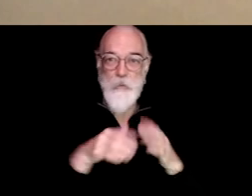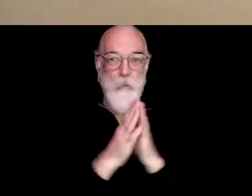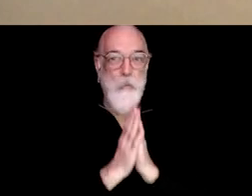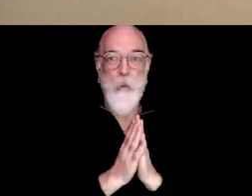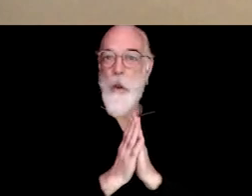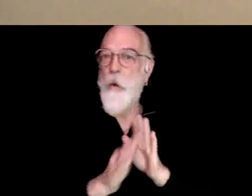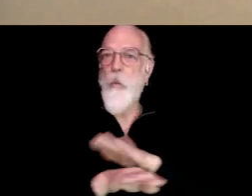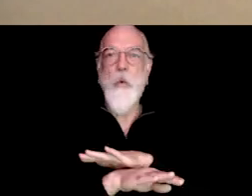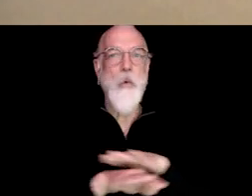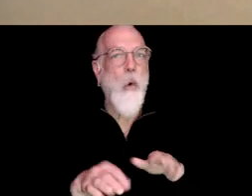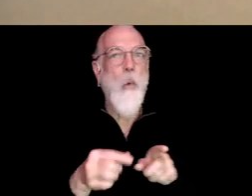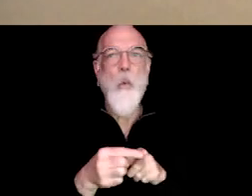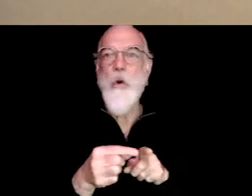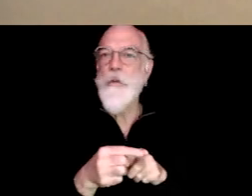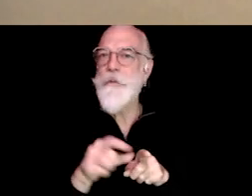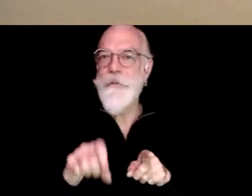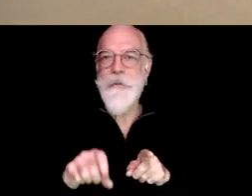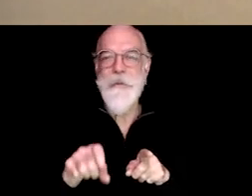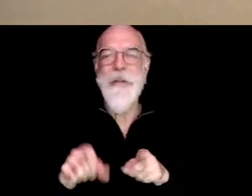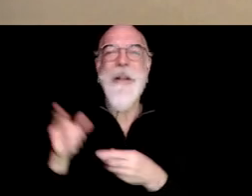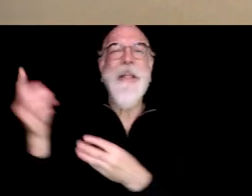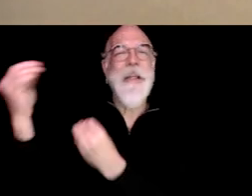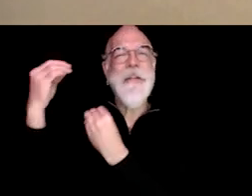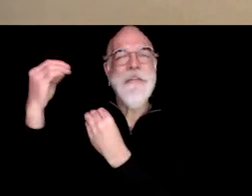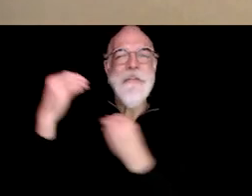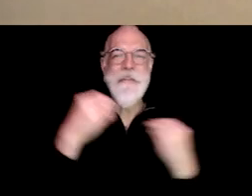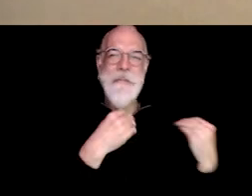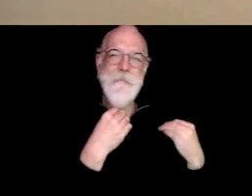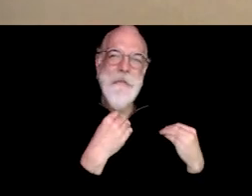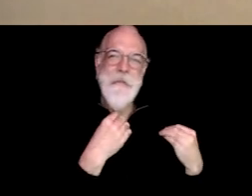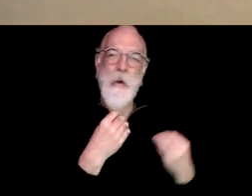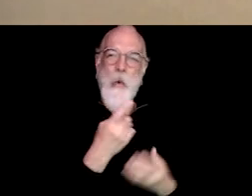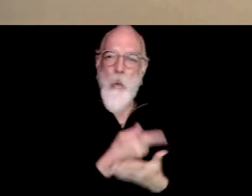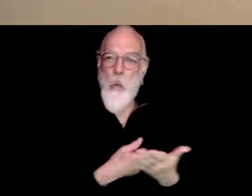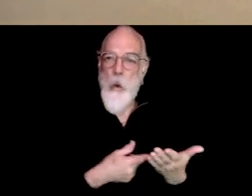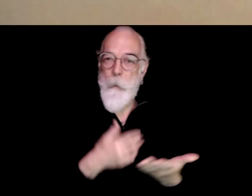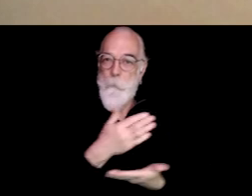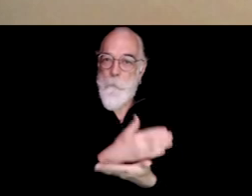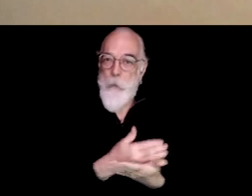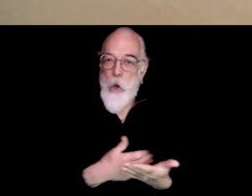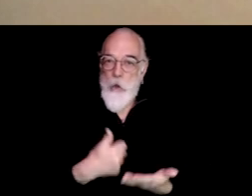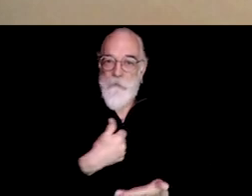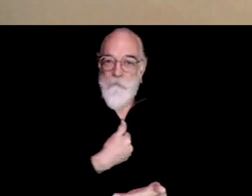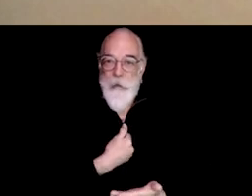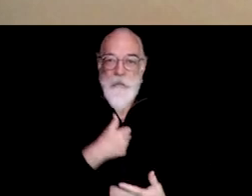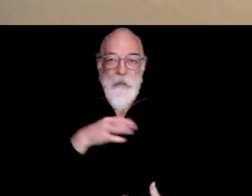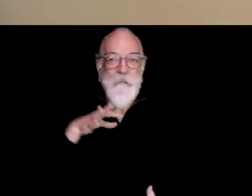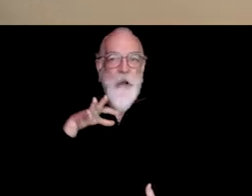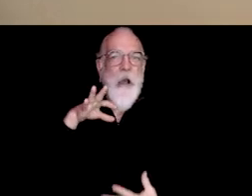words. They taught the part of me that is connected to,